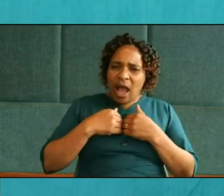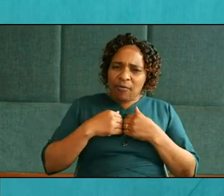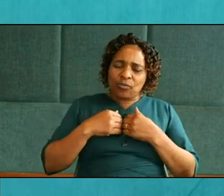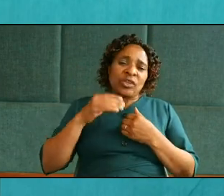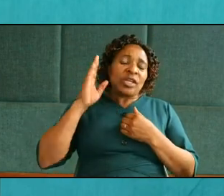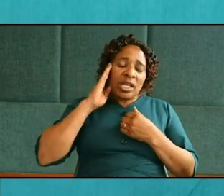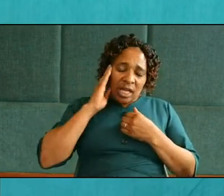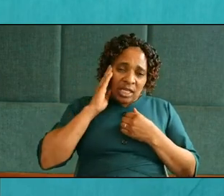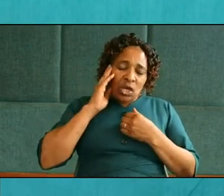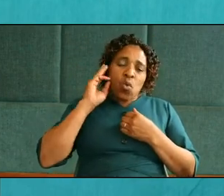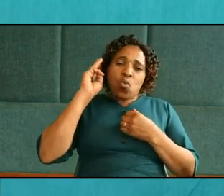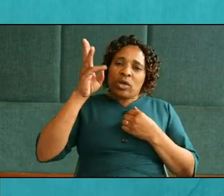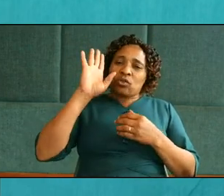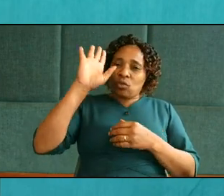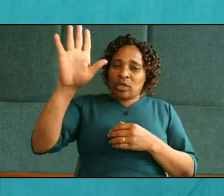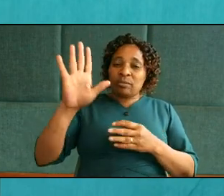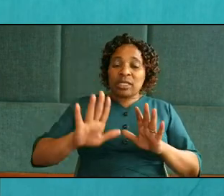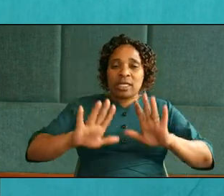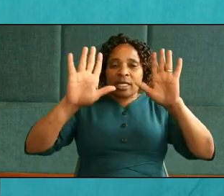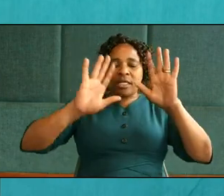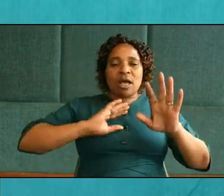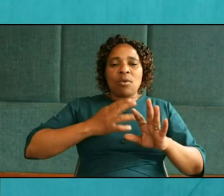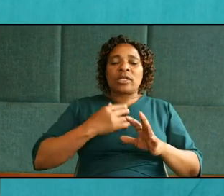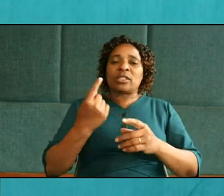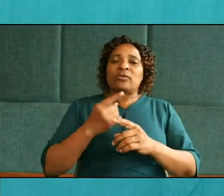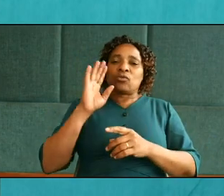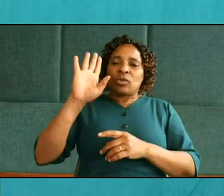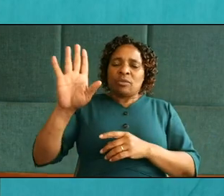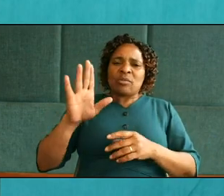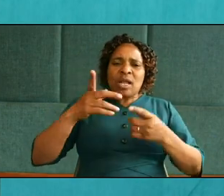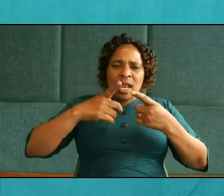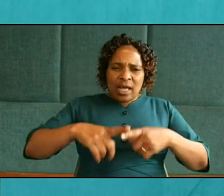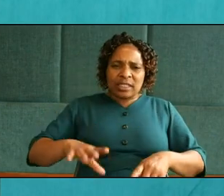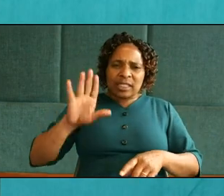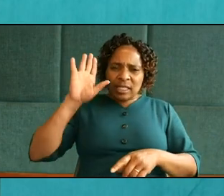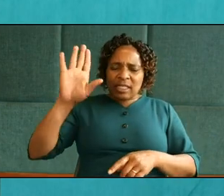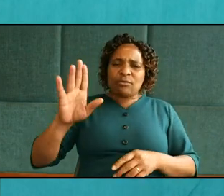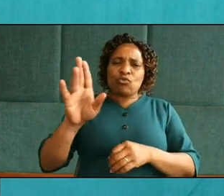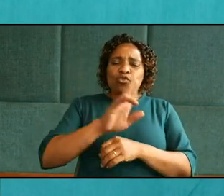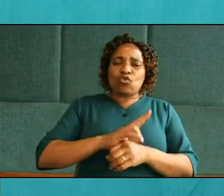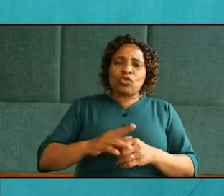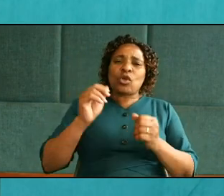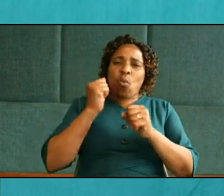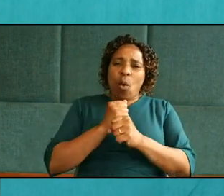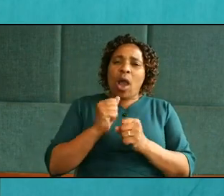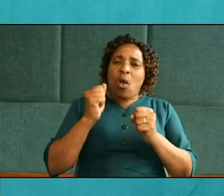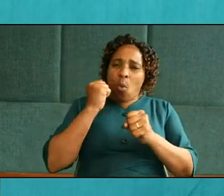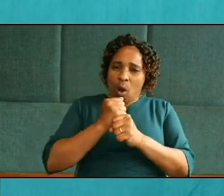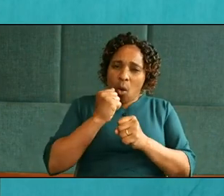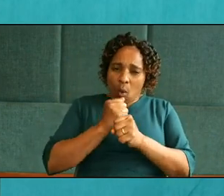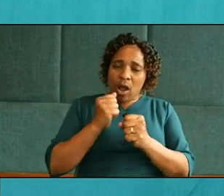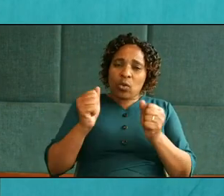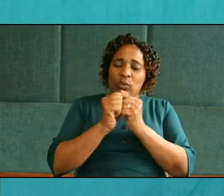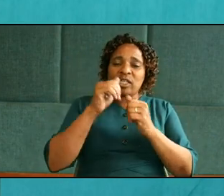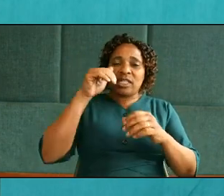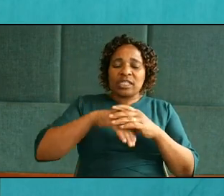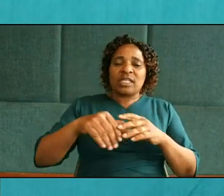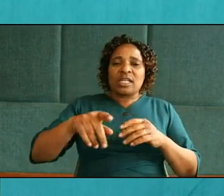him, surrendering ourselves to him, and just letting him use us and work within us, then we can be